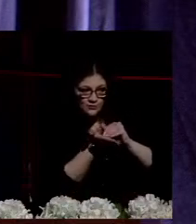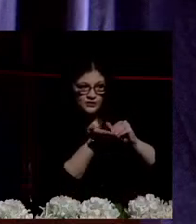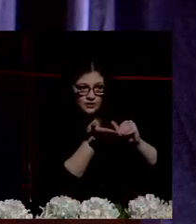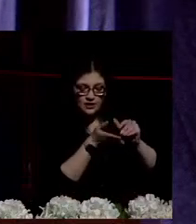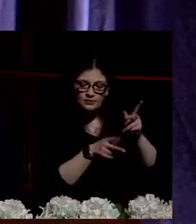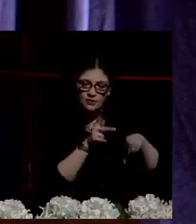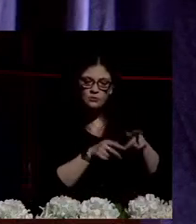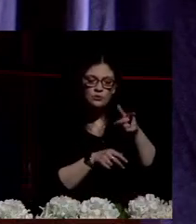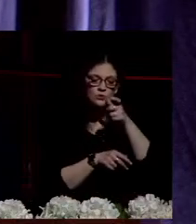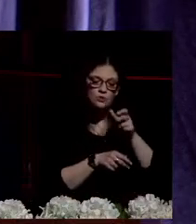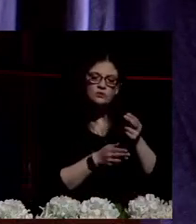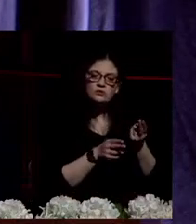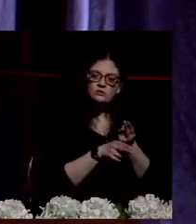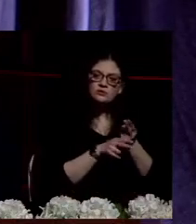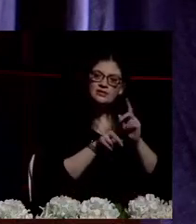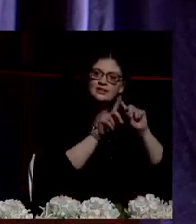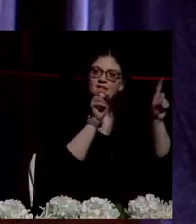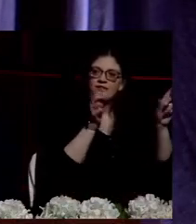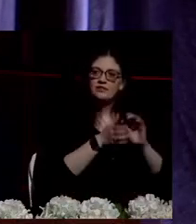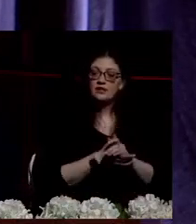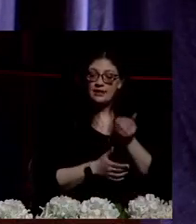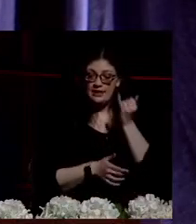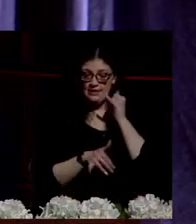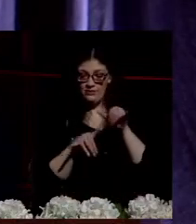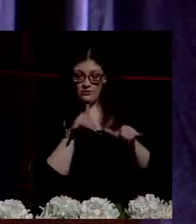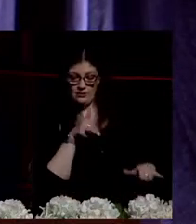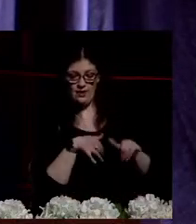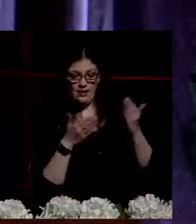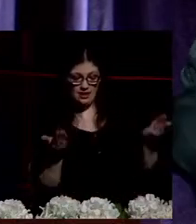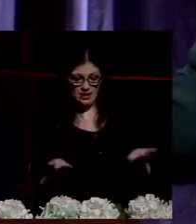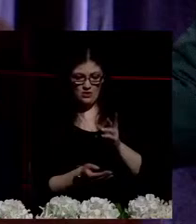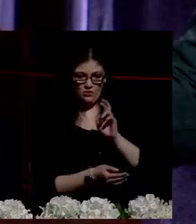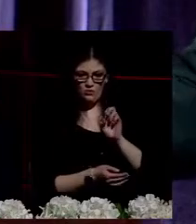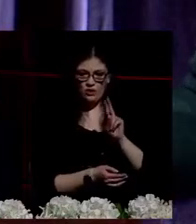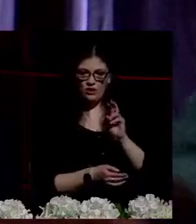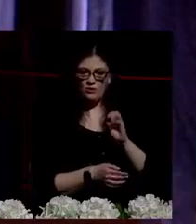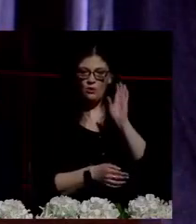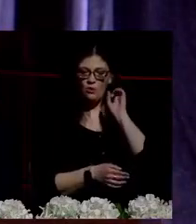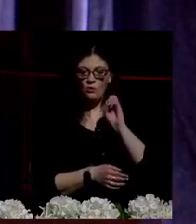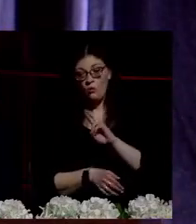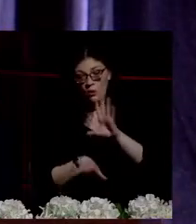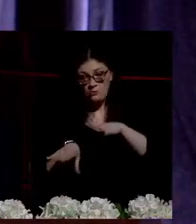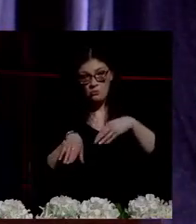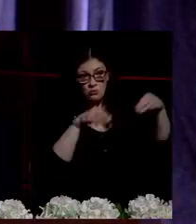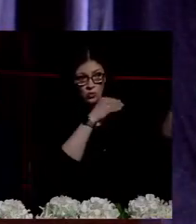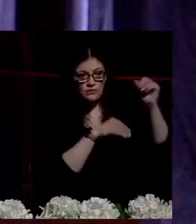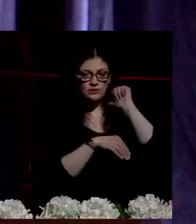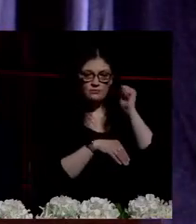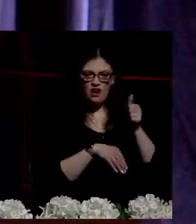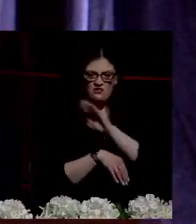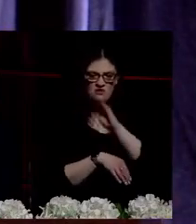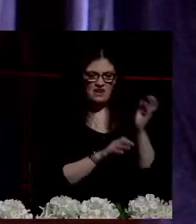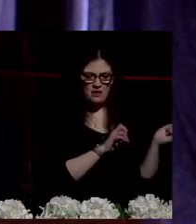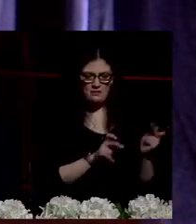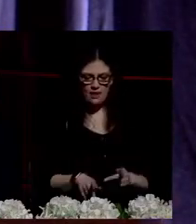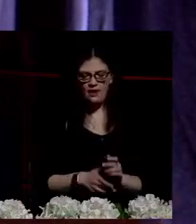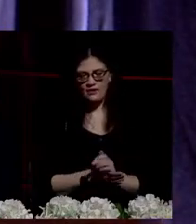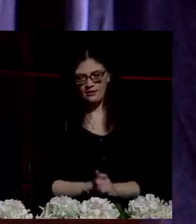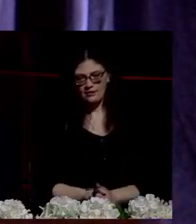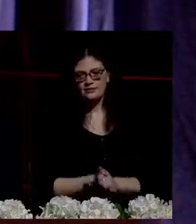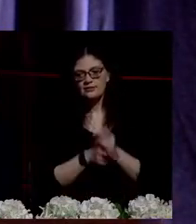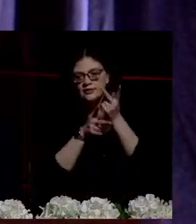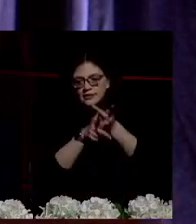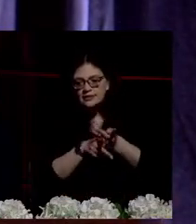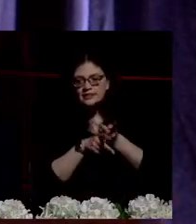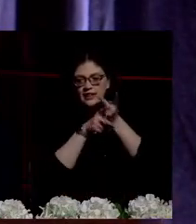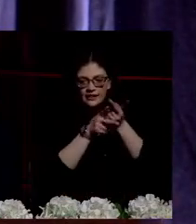than you. Whether you stay in Reno until you die, or you move away tomorrow and you never come back, treat every place you